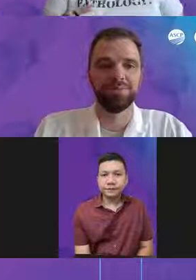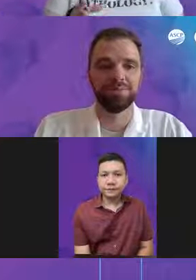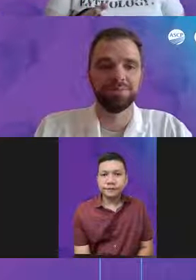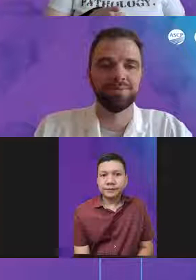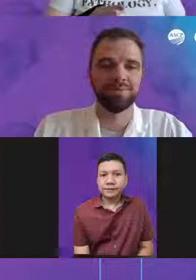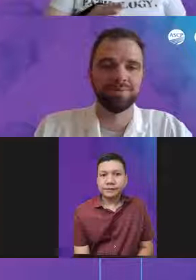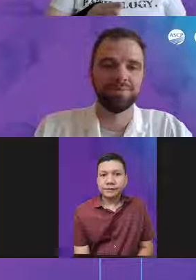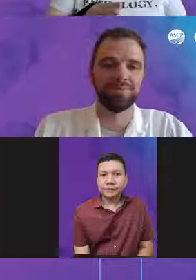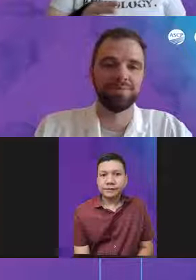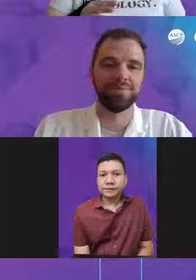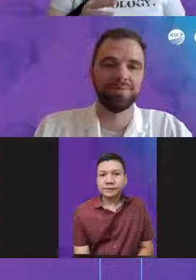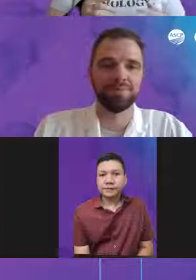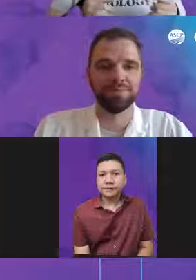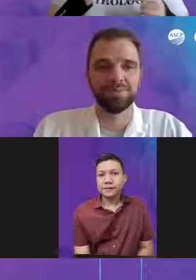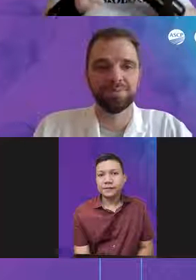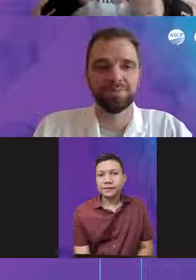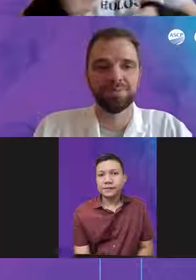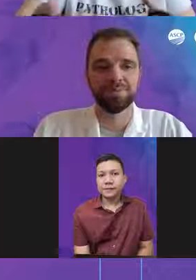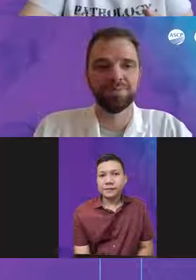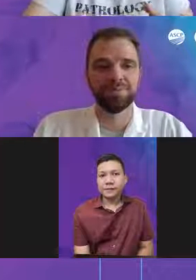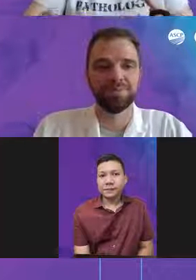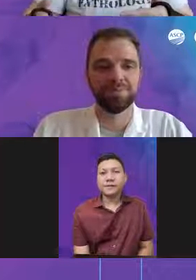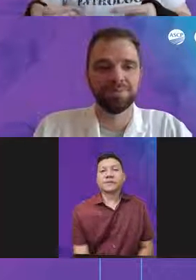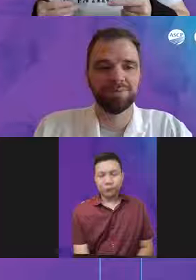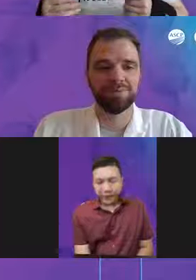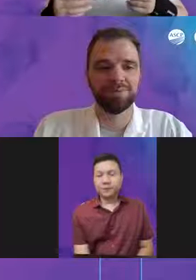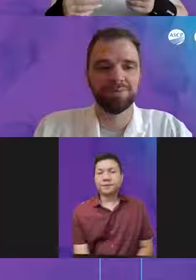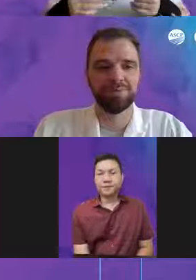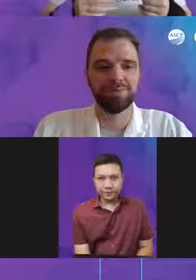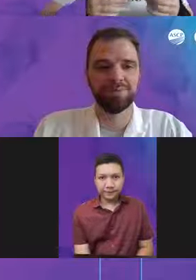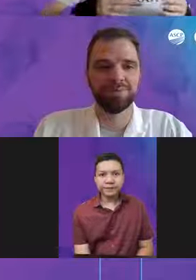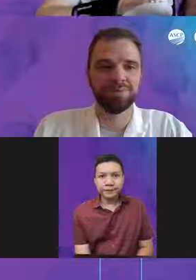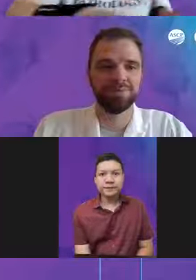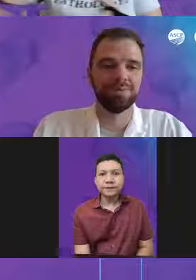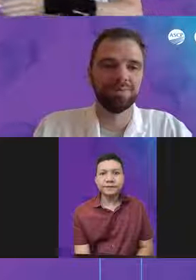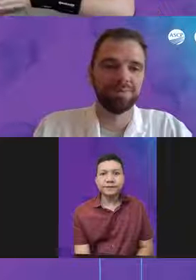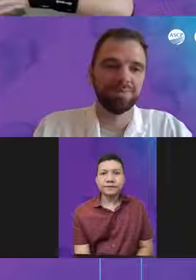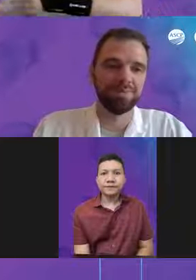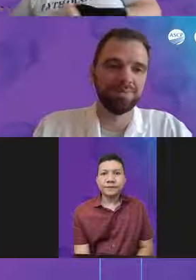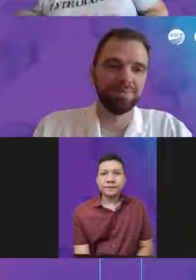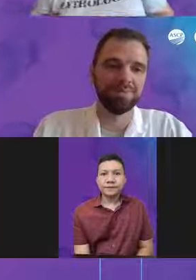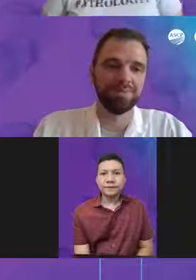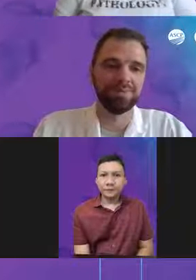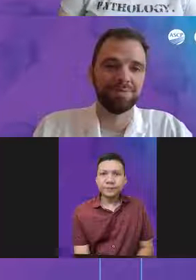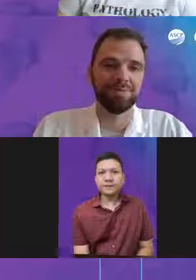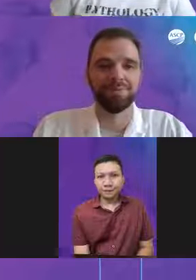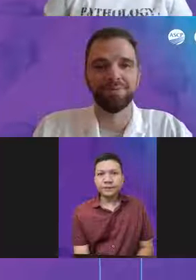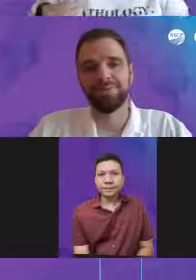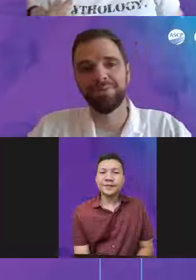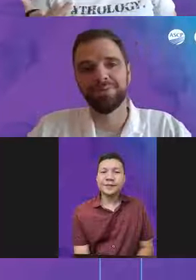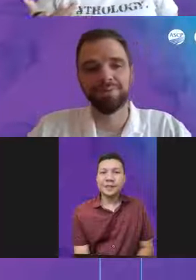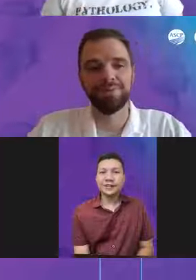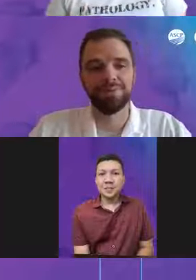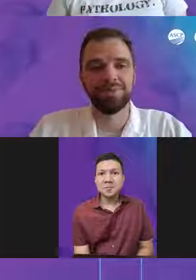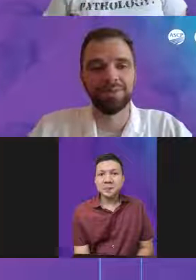using. And so the cells are like tumbling, you know, or they're sliding across the glass. And